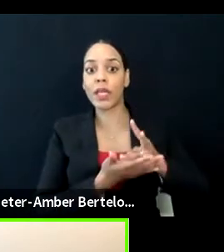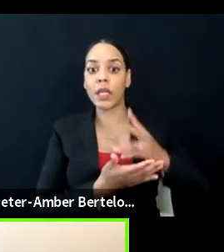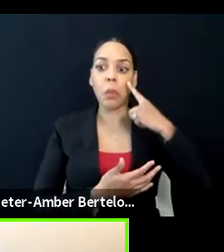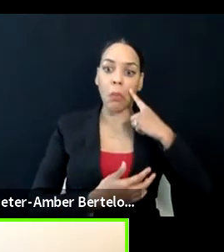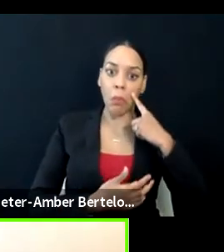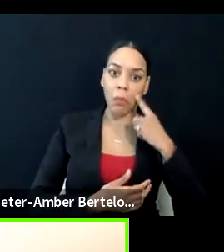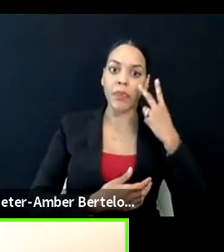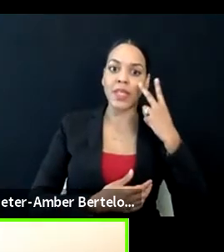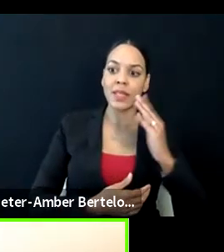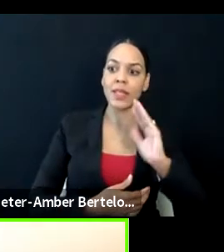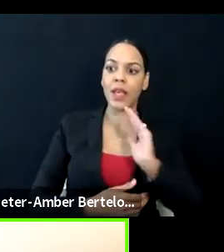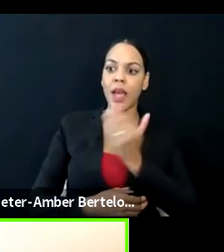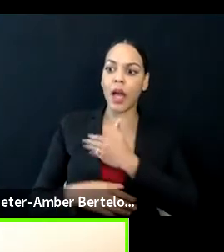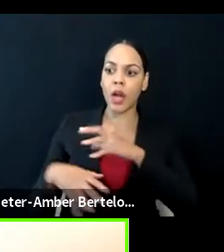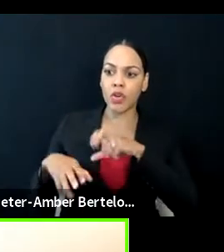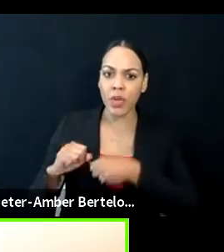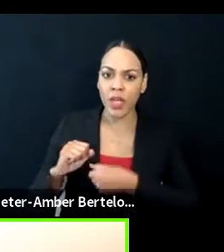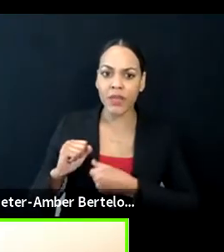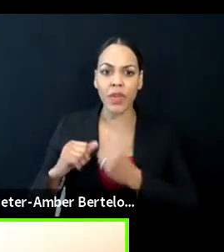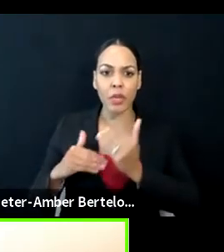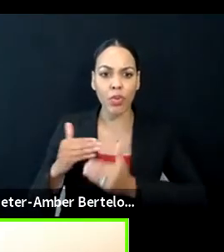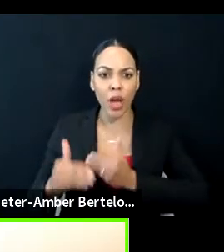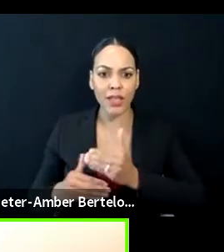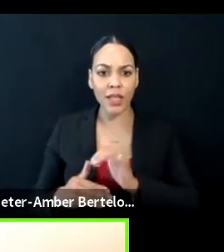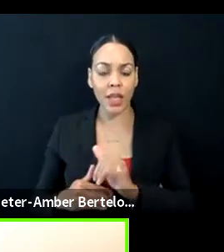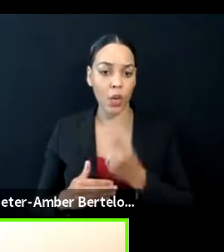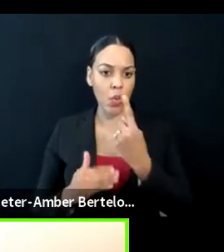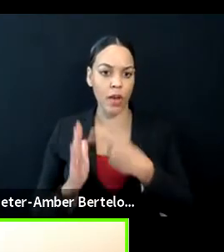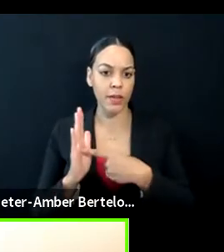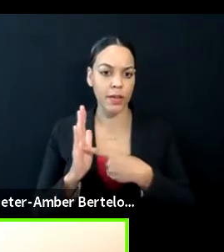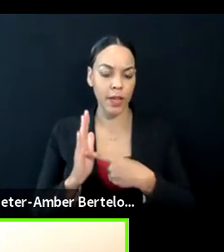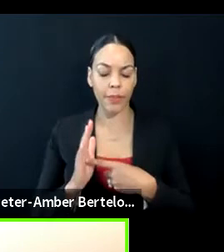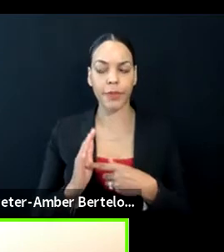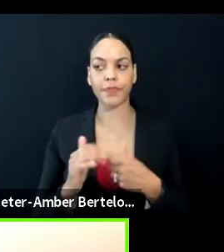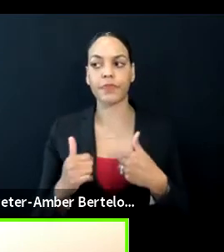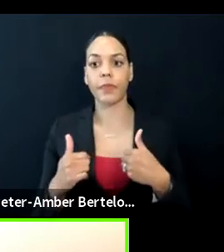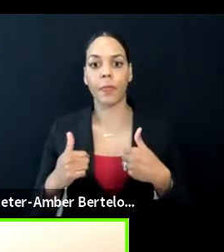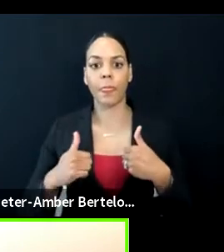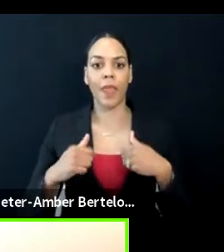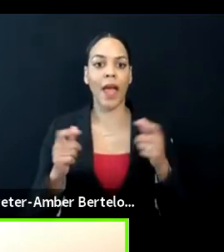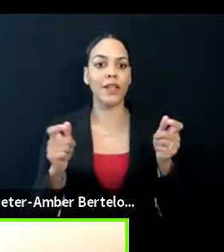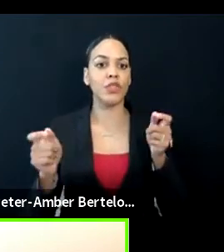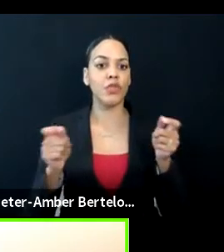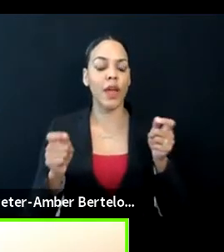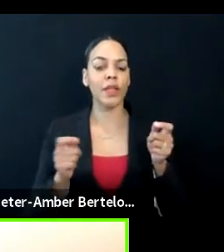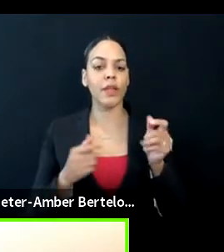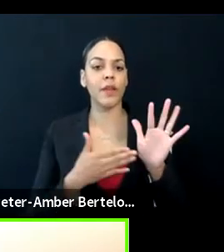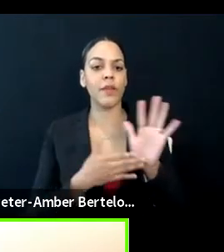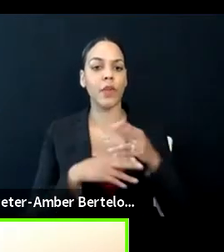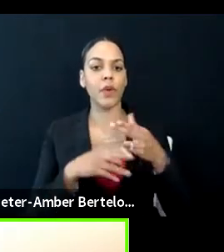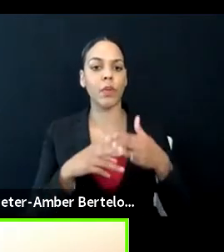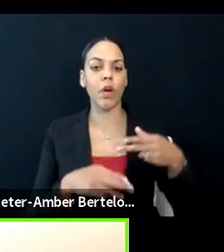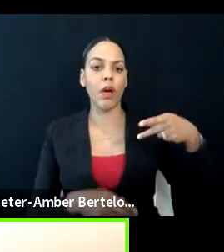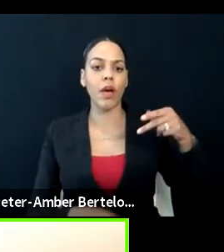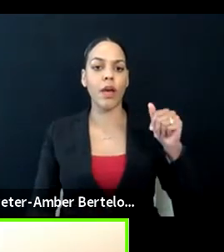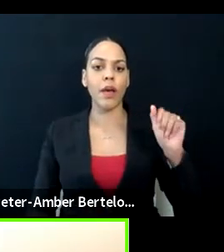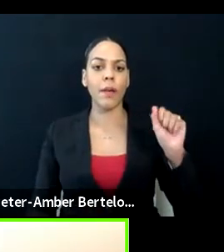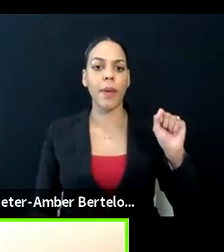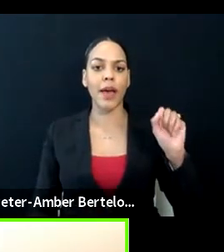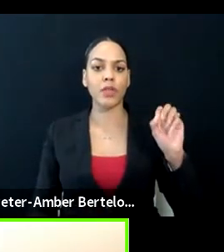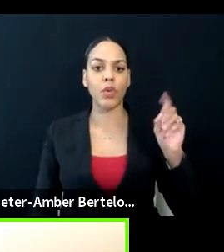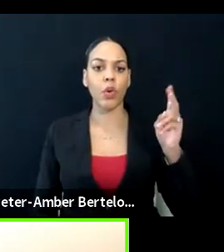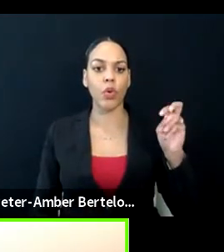know, grieving and processing. So one example, I directed Passover by Antoinette